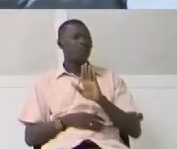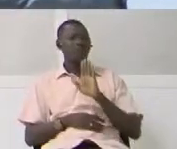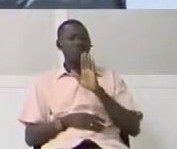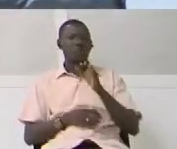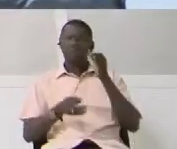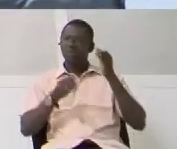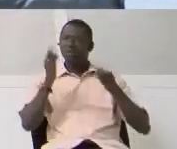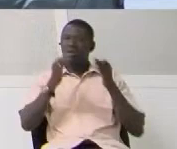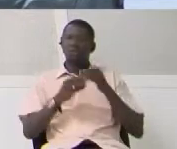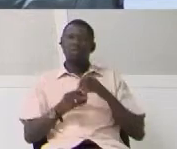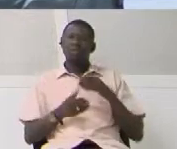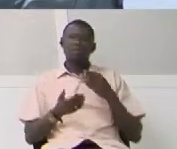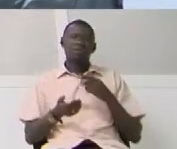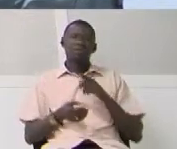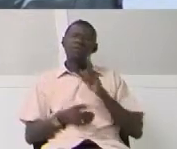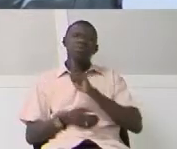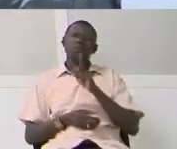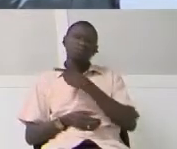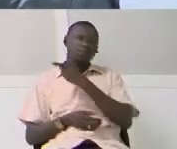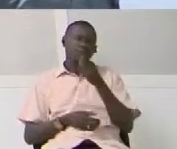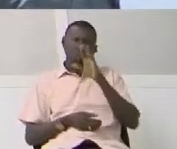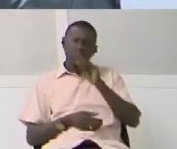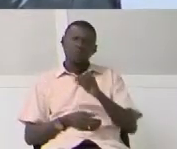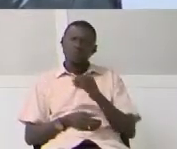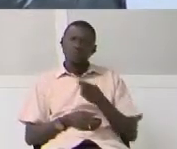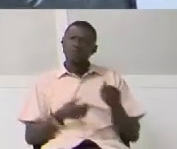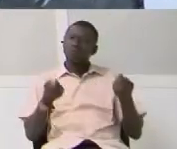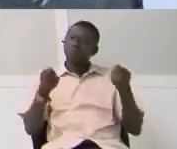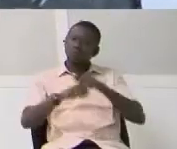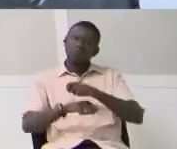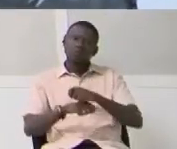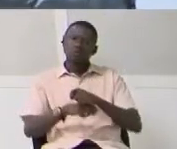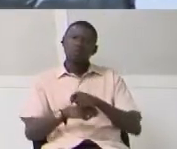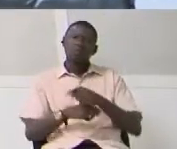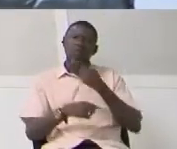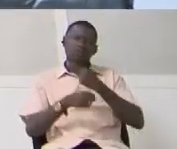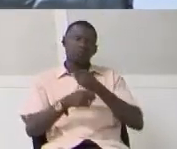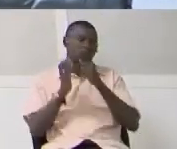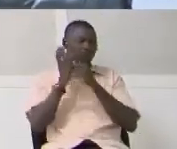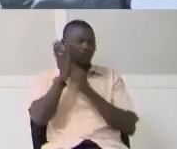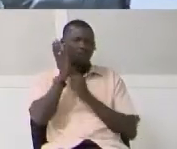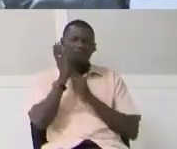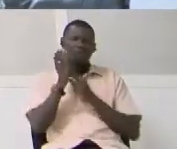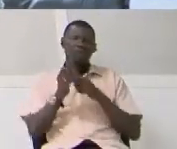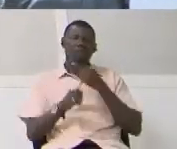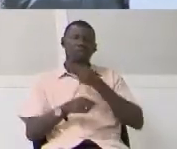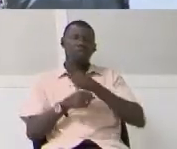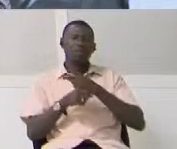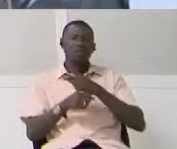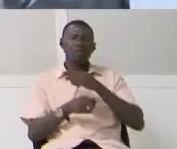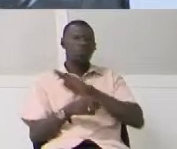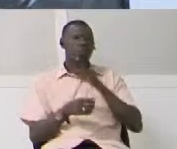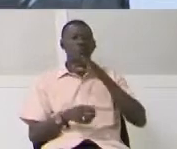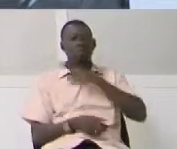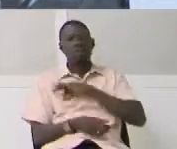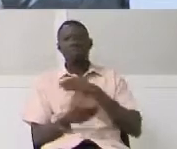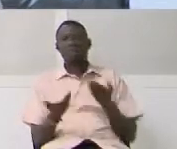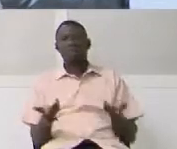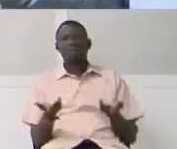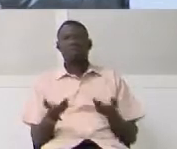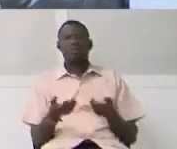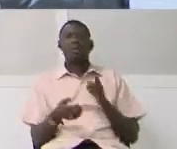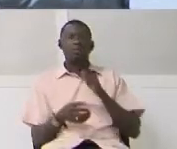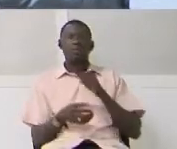they could have closed down the radio and Gambians wouldn't have benefited from it why ene buma am pour suma deka but